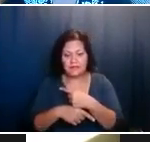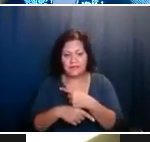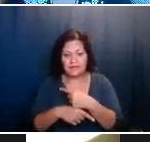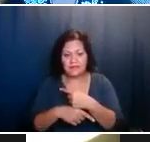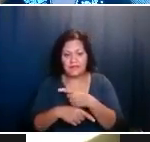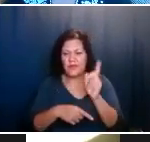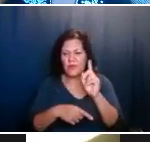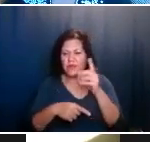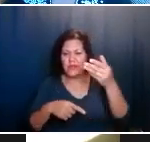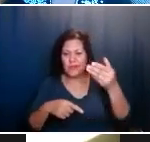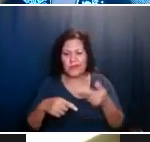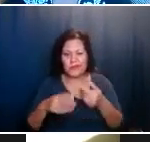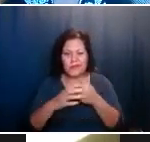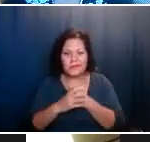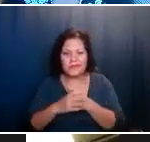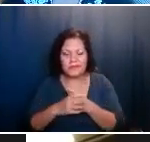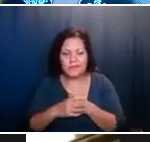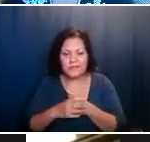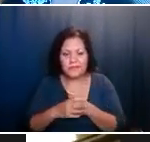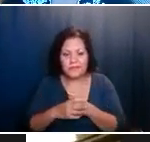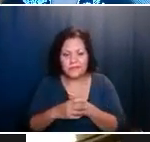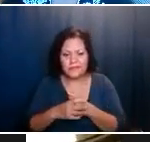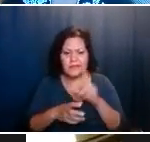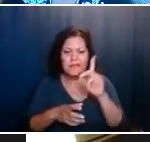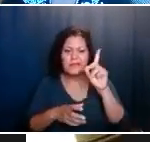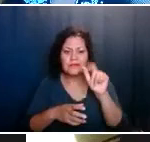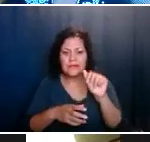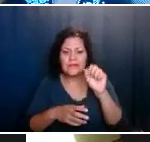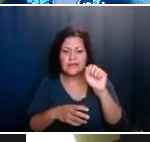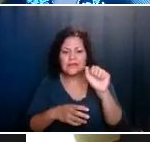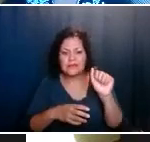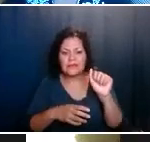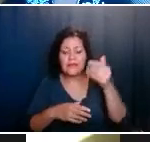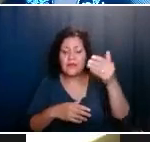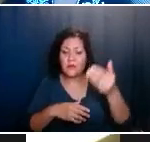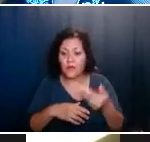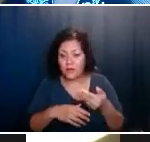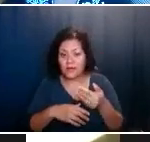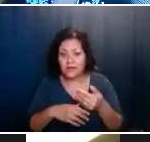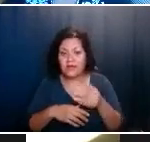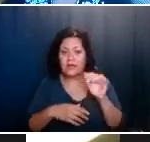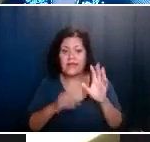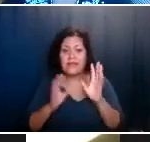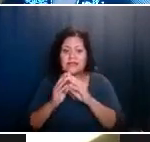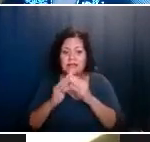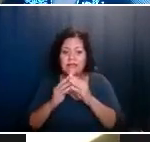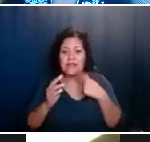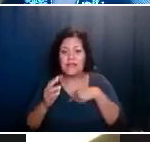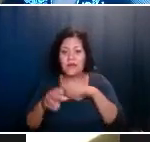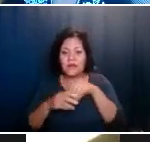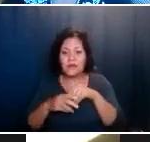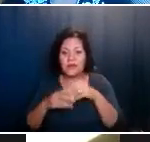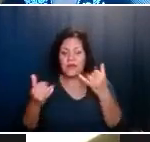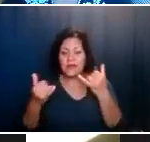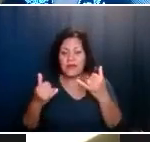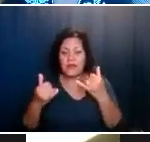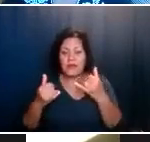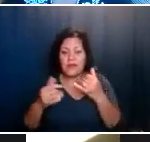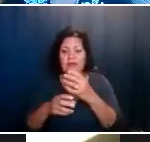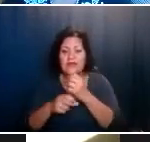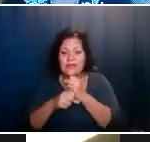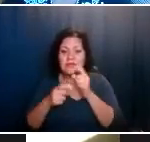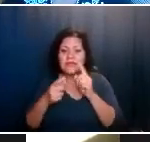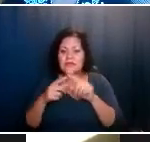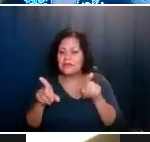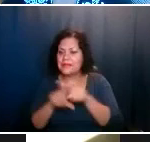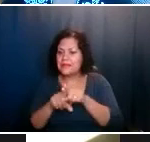there. Disability essay welcome. That's the session that we're in right now. And it gets me to the same spot. So